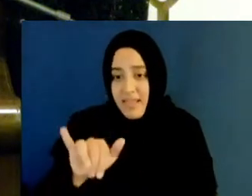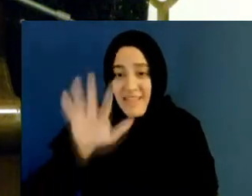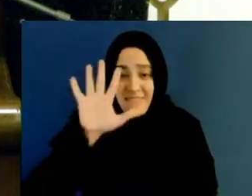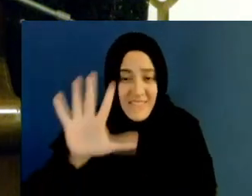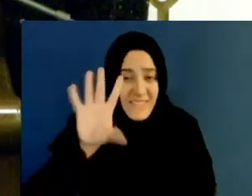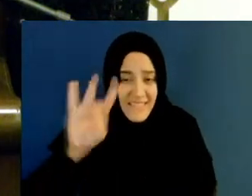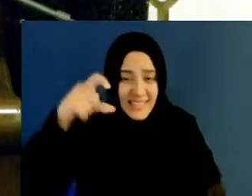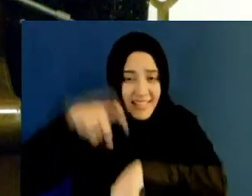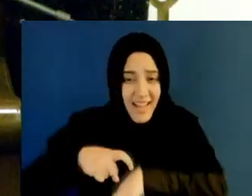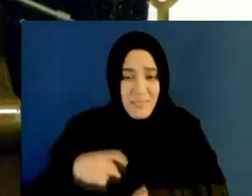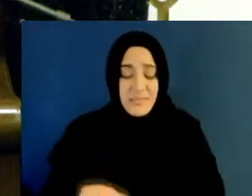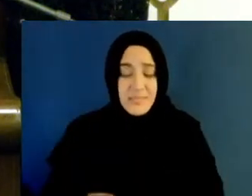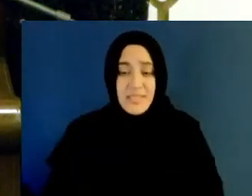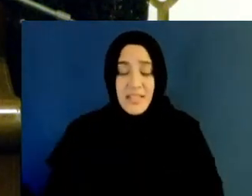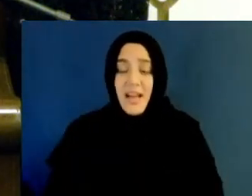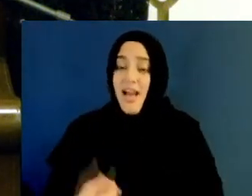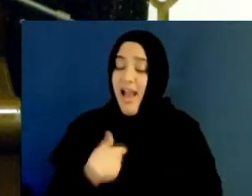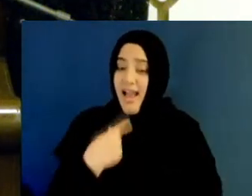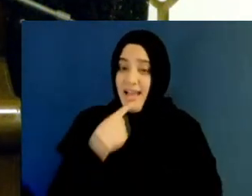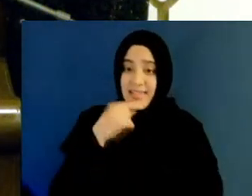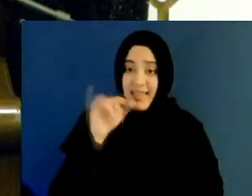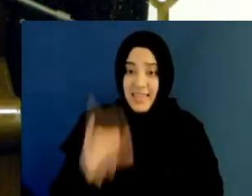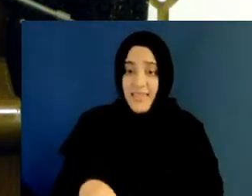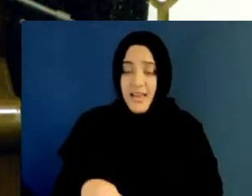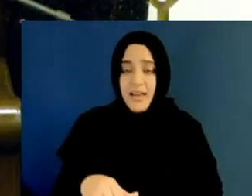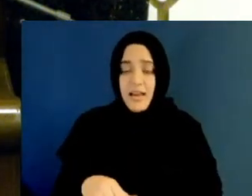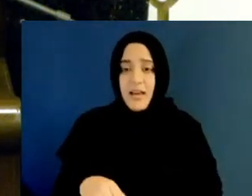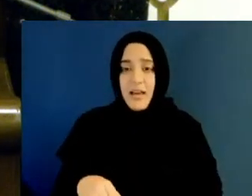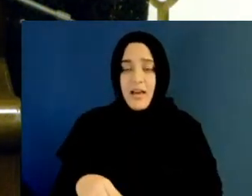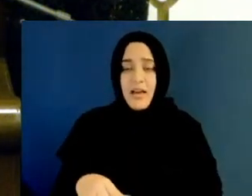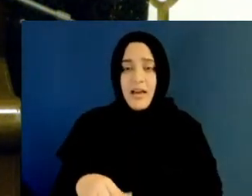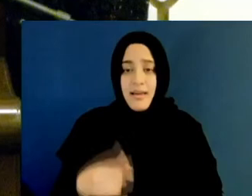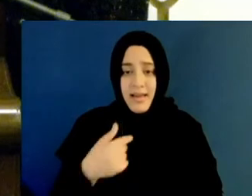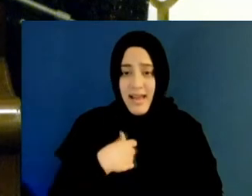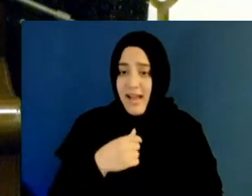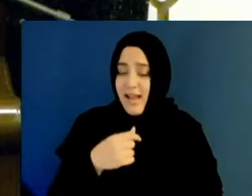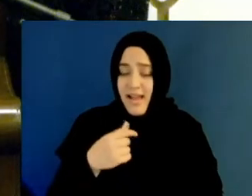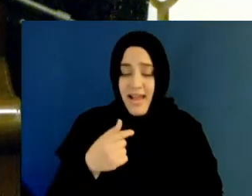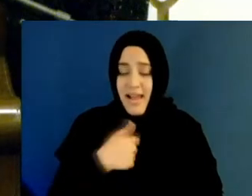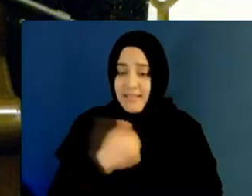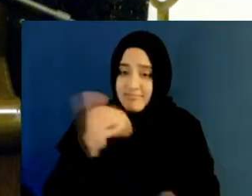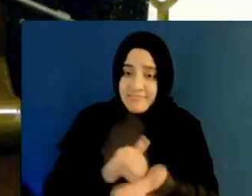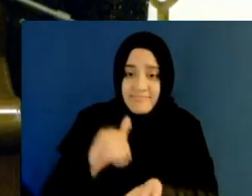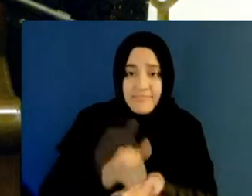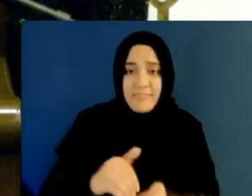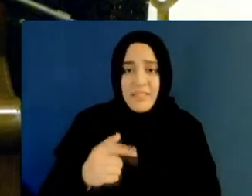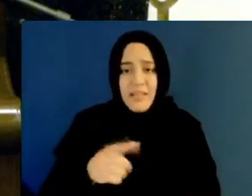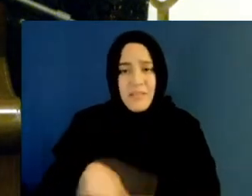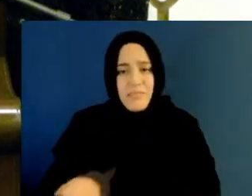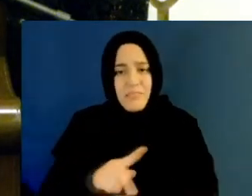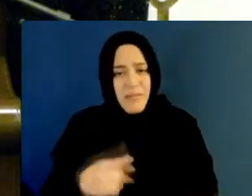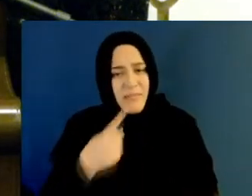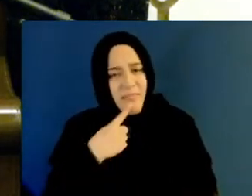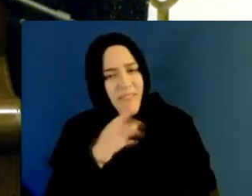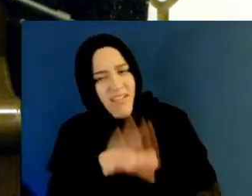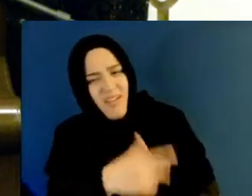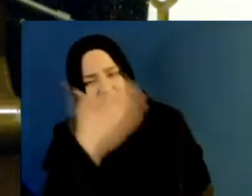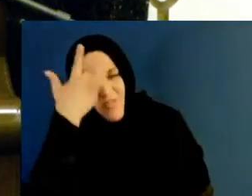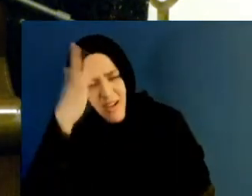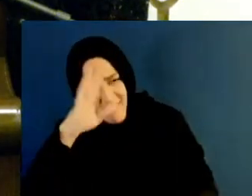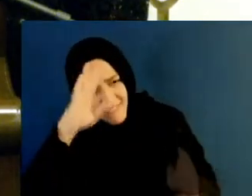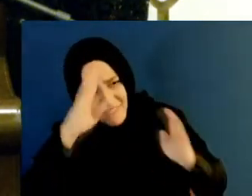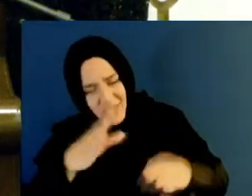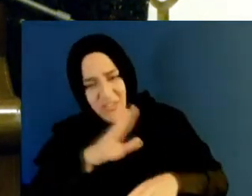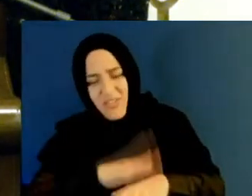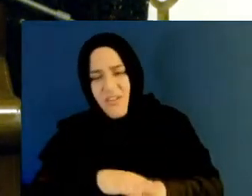I say this a number of times. Yani shay'un ajib wa gharib. They say, why are you concentrating on the fada'il of Ahlul Bayt?